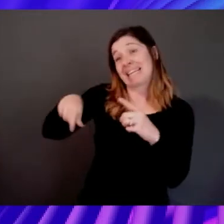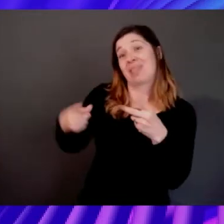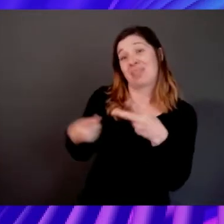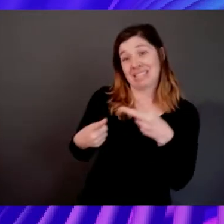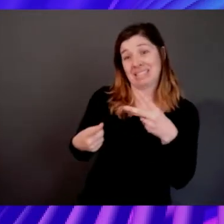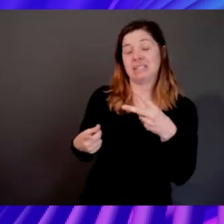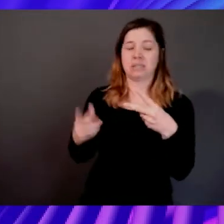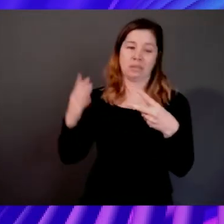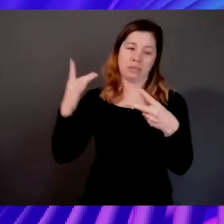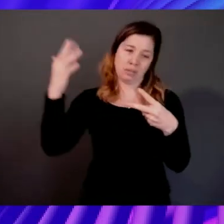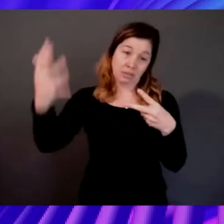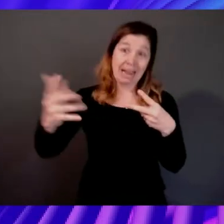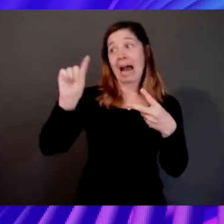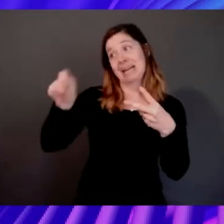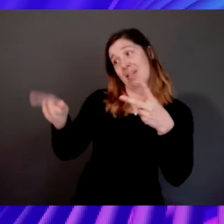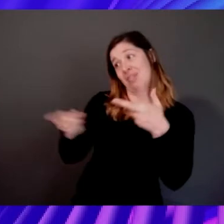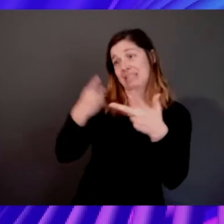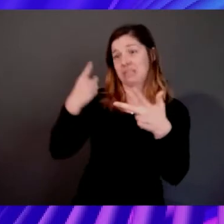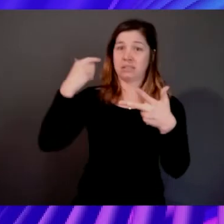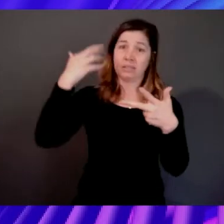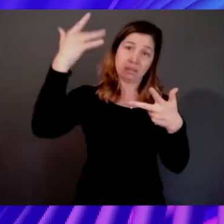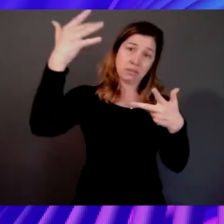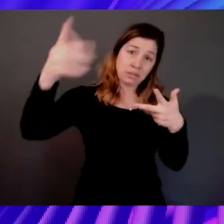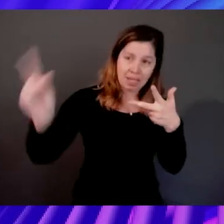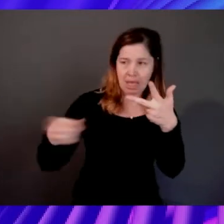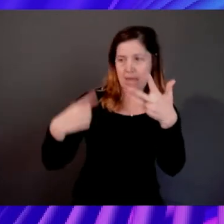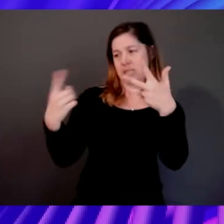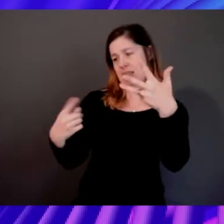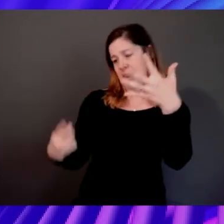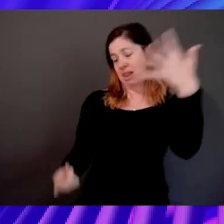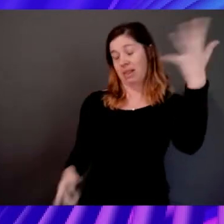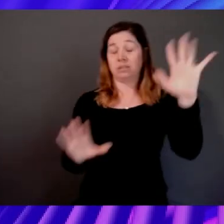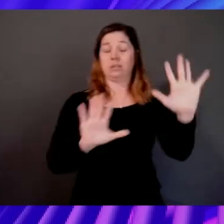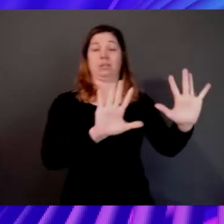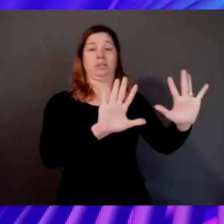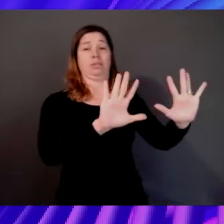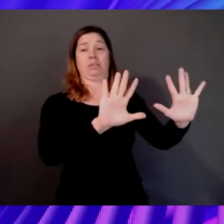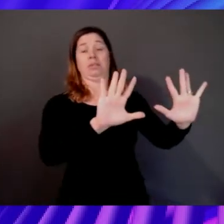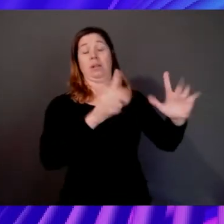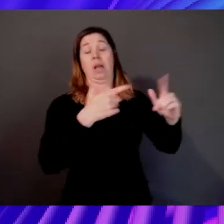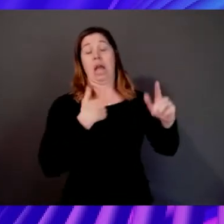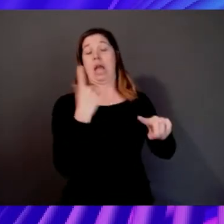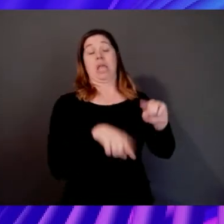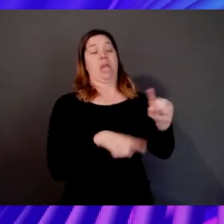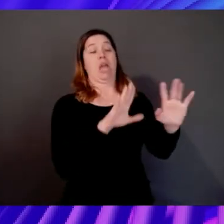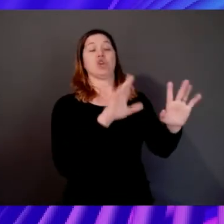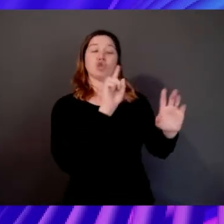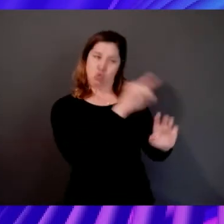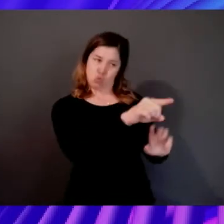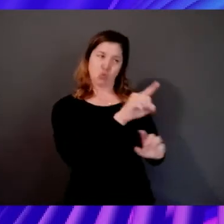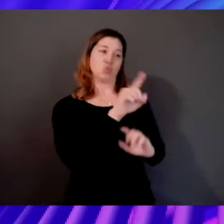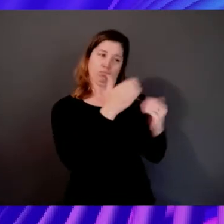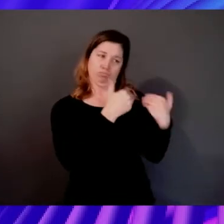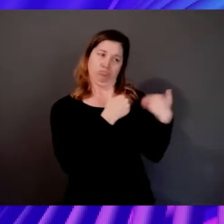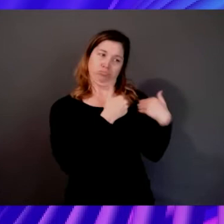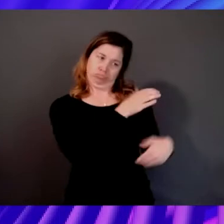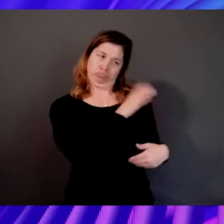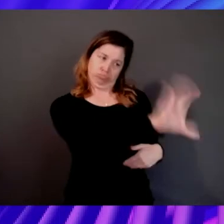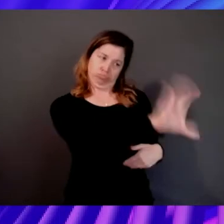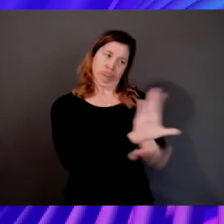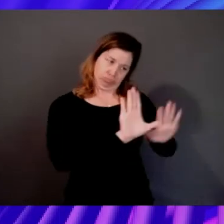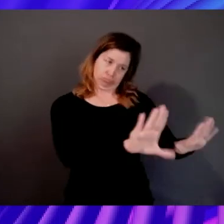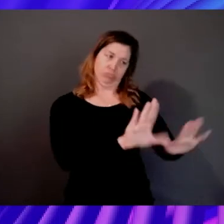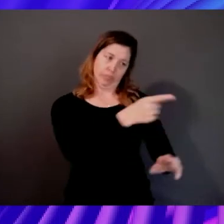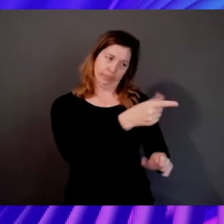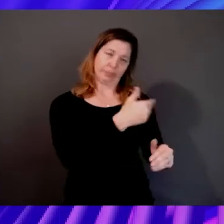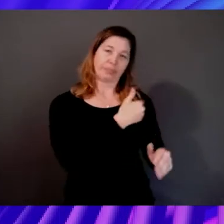after that, and they need something else. And eventually somebody says, okay, I can't deal with this. I'm just going to make you admin. Just open it up. Yeah. Oh, just do the right thing. Yeah. Right? And so one